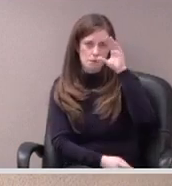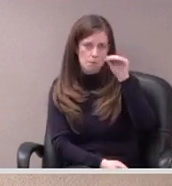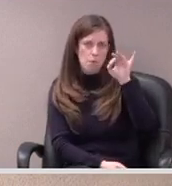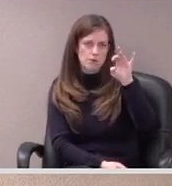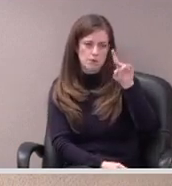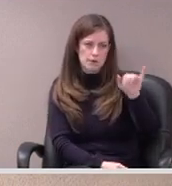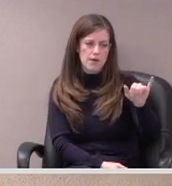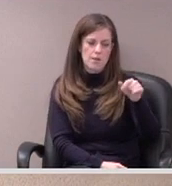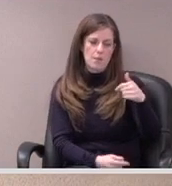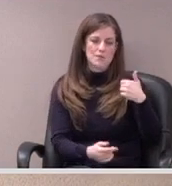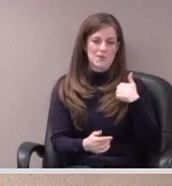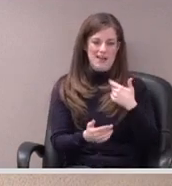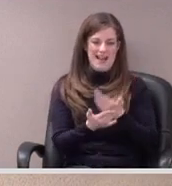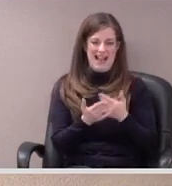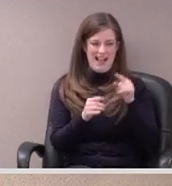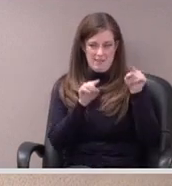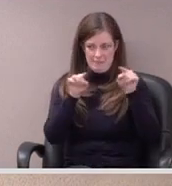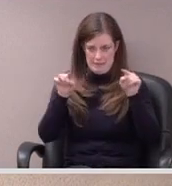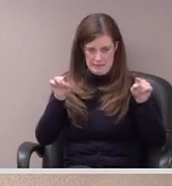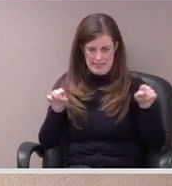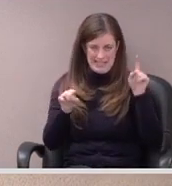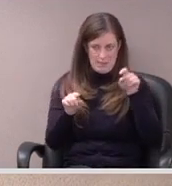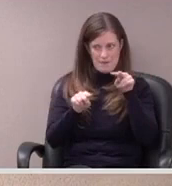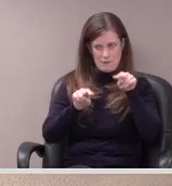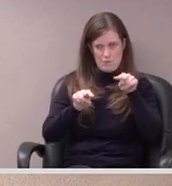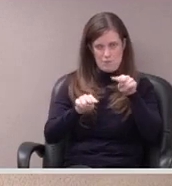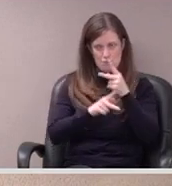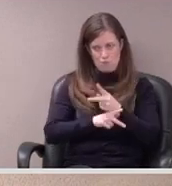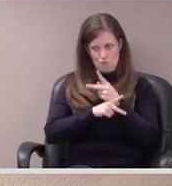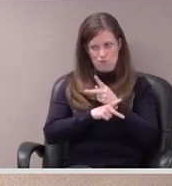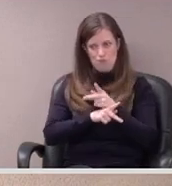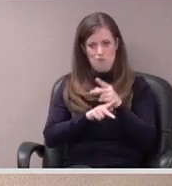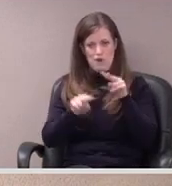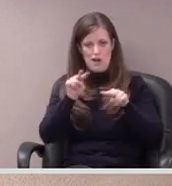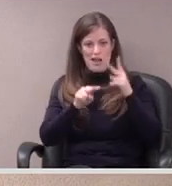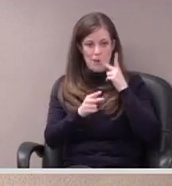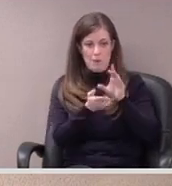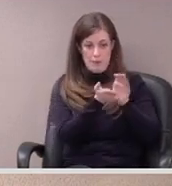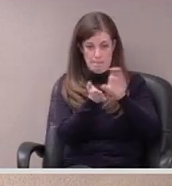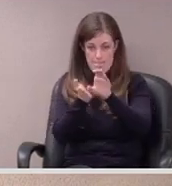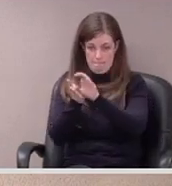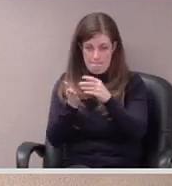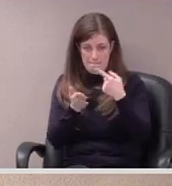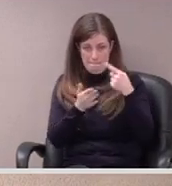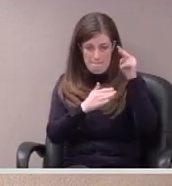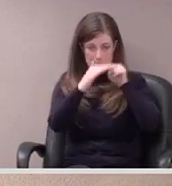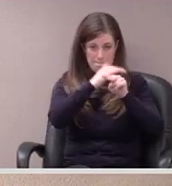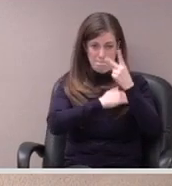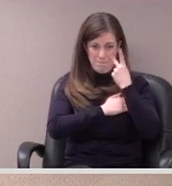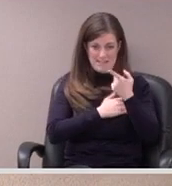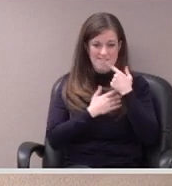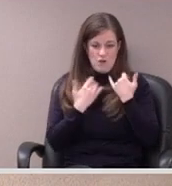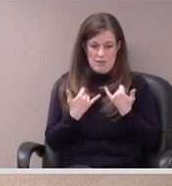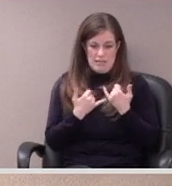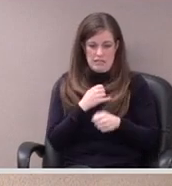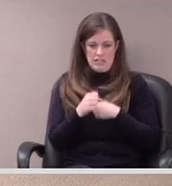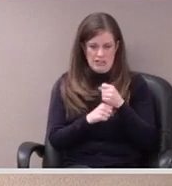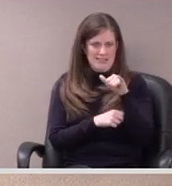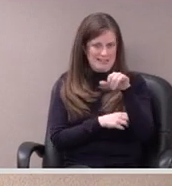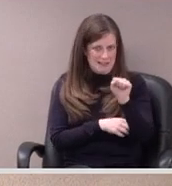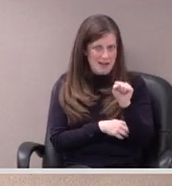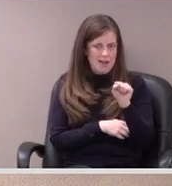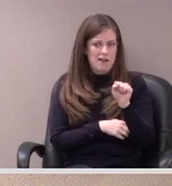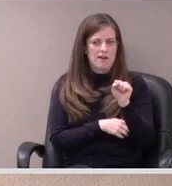have some things that we need to take keep our eye on, and when we take a look at these budget projections, yes, that's for this year, but